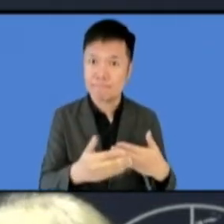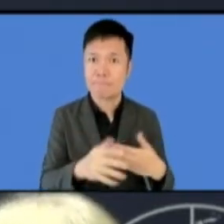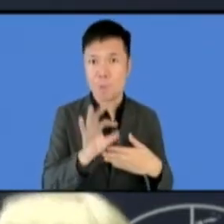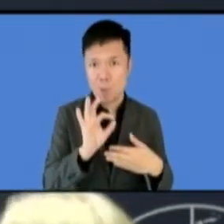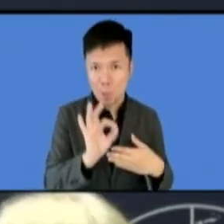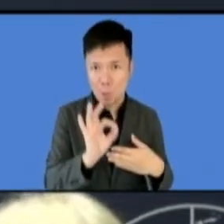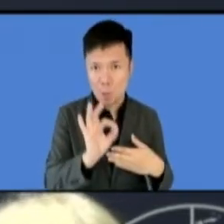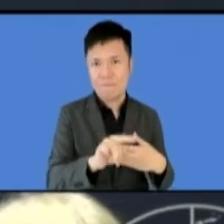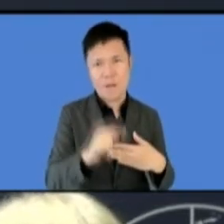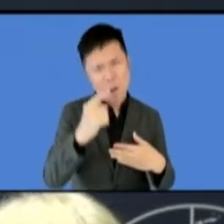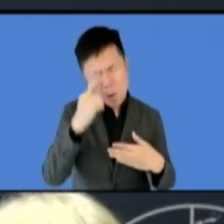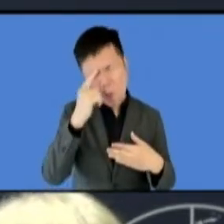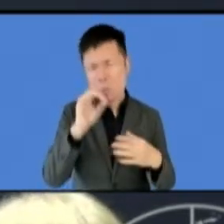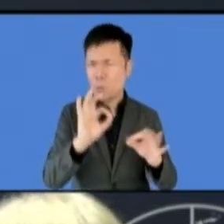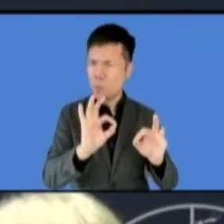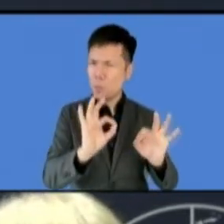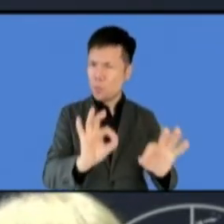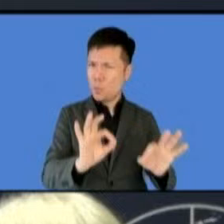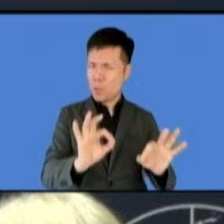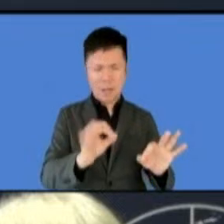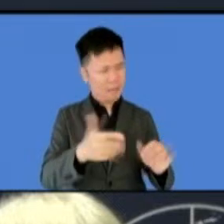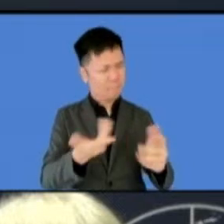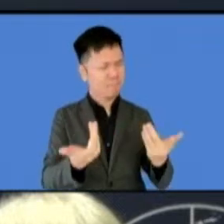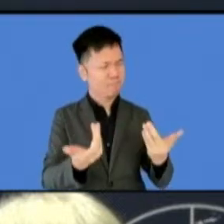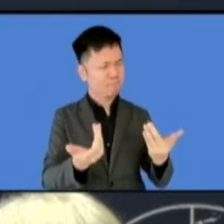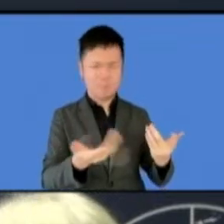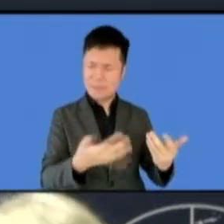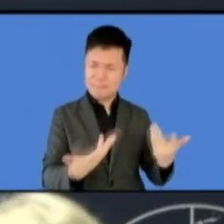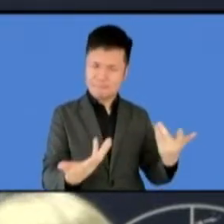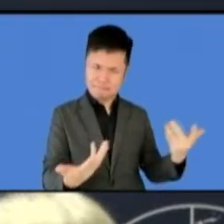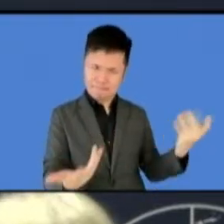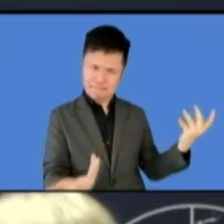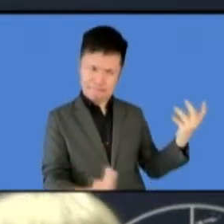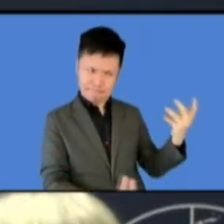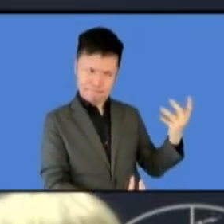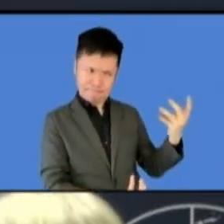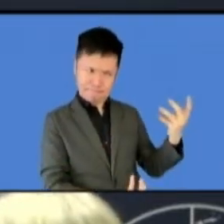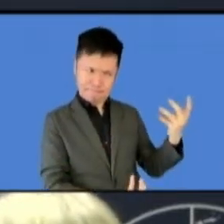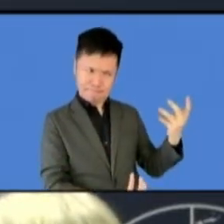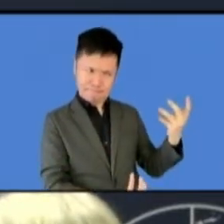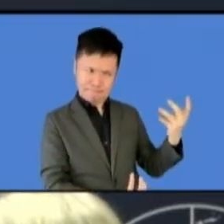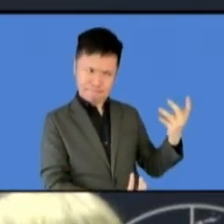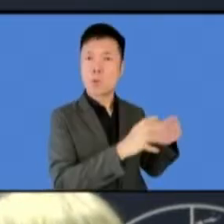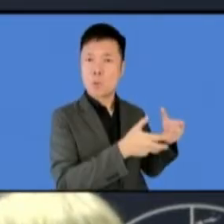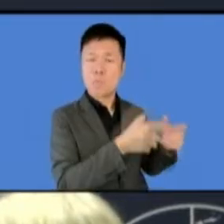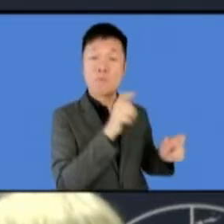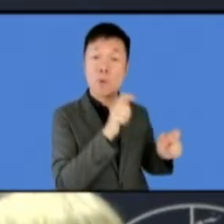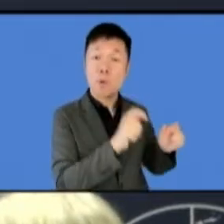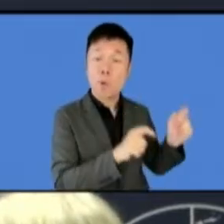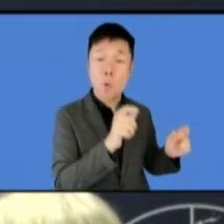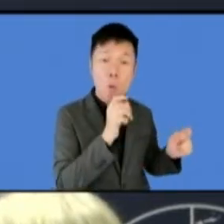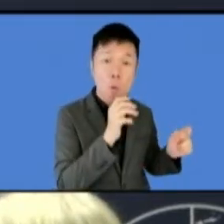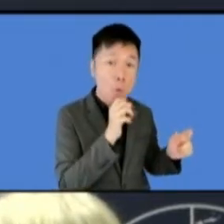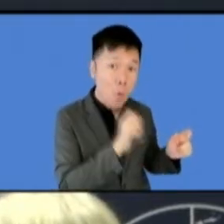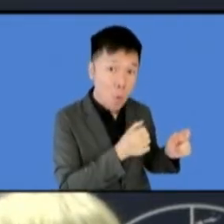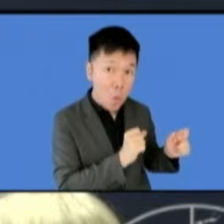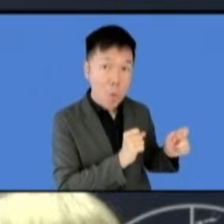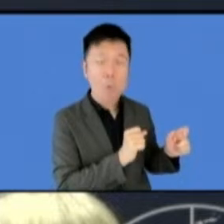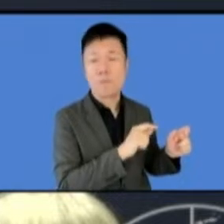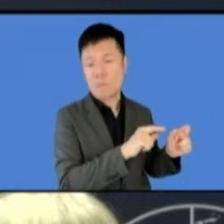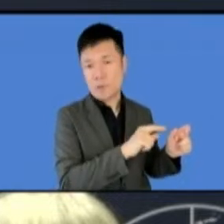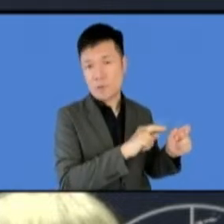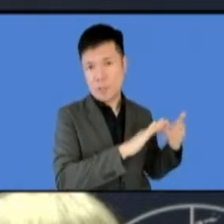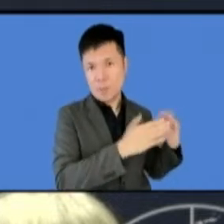boundaries around them. So you create an older people's association, for example, to take a classic community-based organization structure that